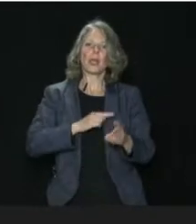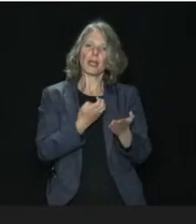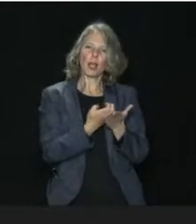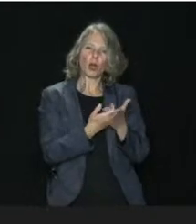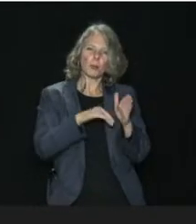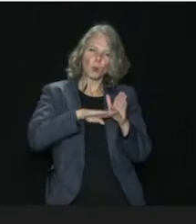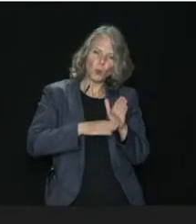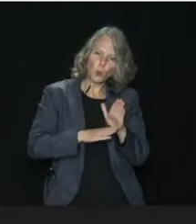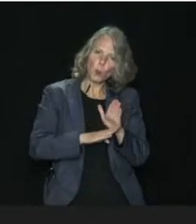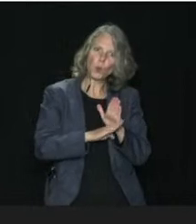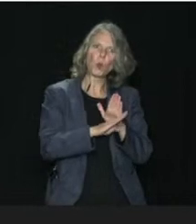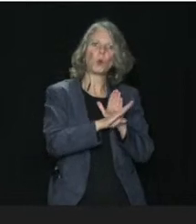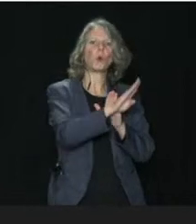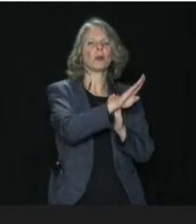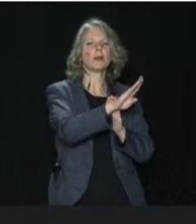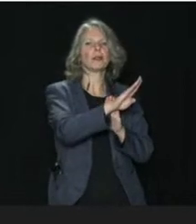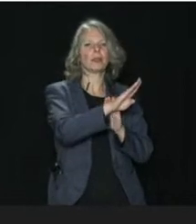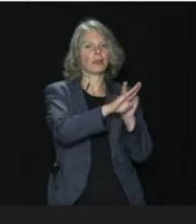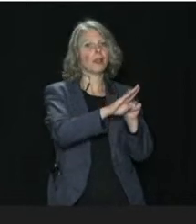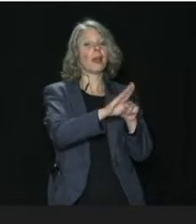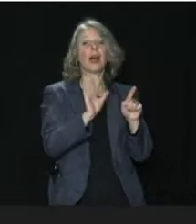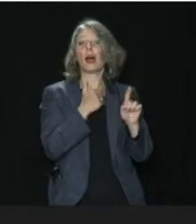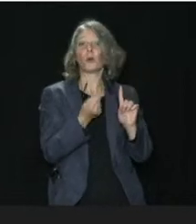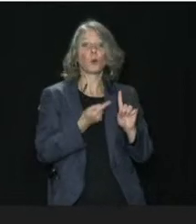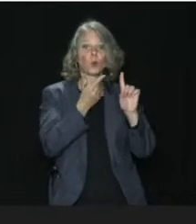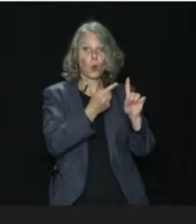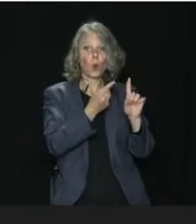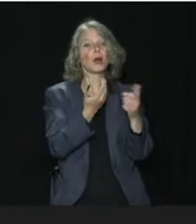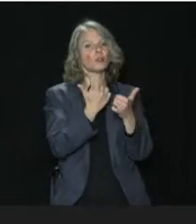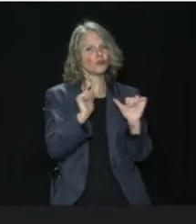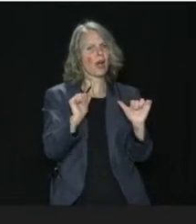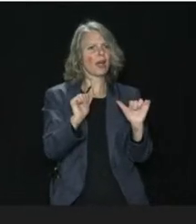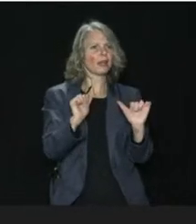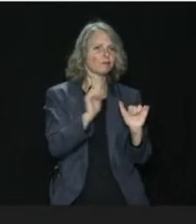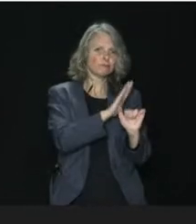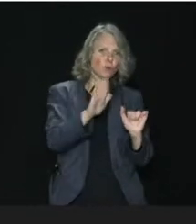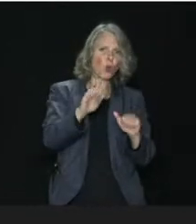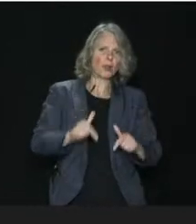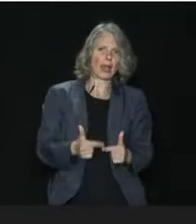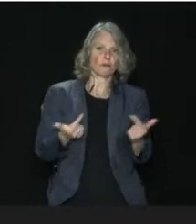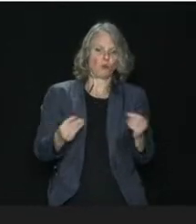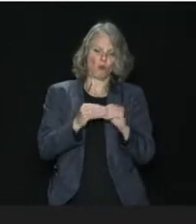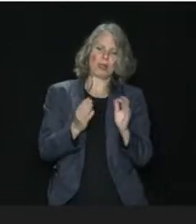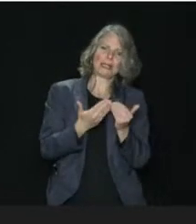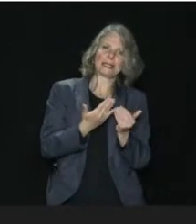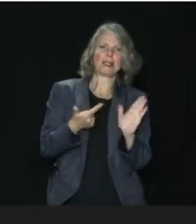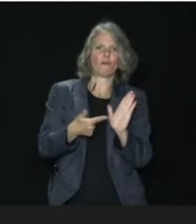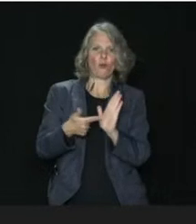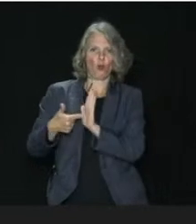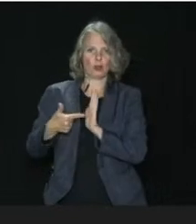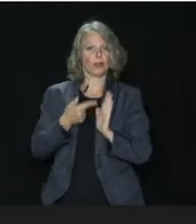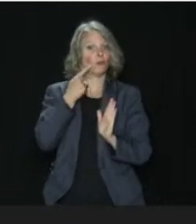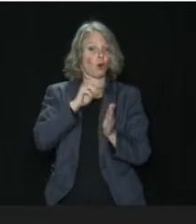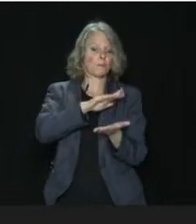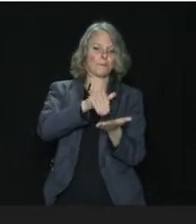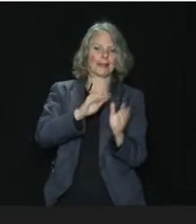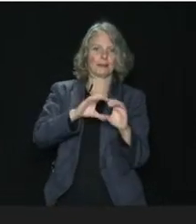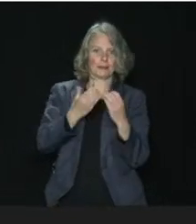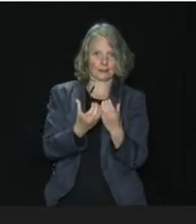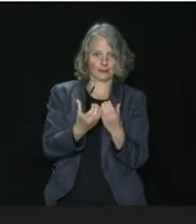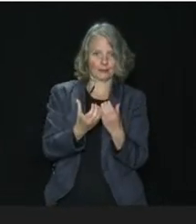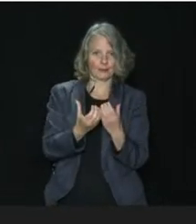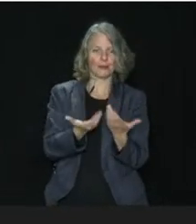this pandemic, we will try to always make life more affordable for the middle class. I want to recognize that